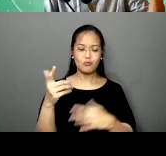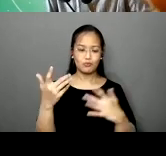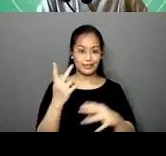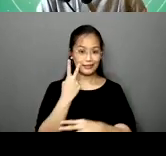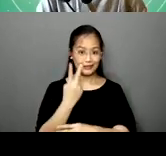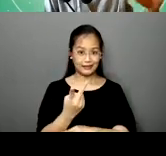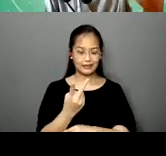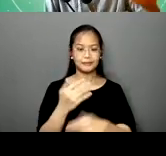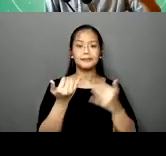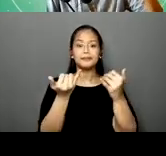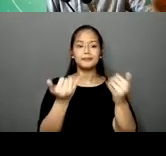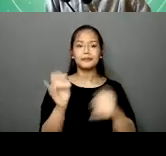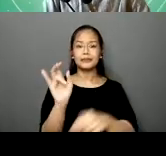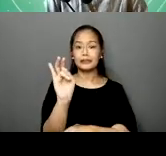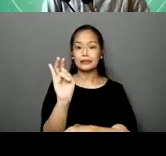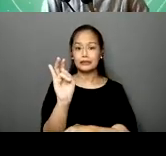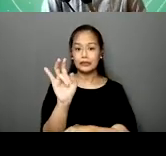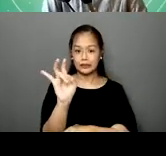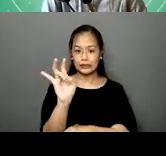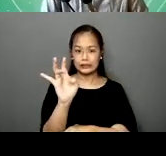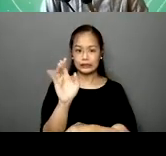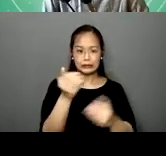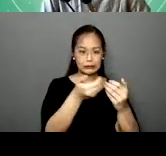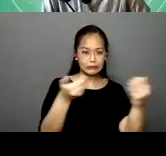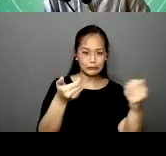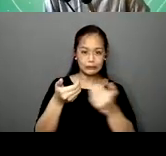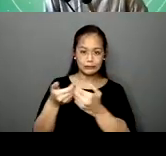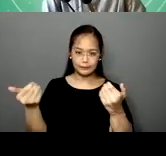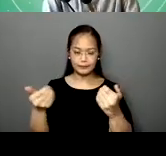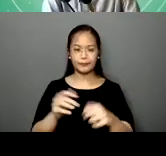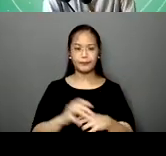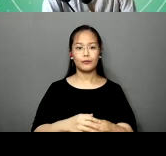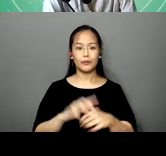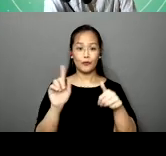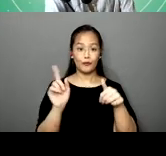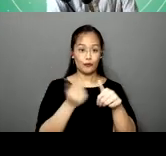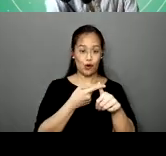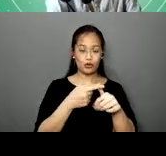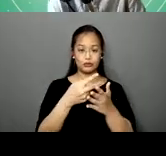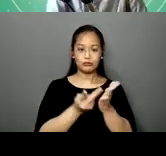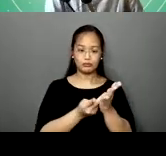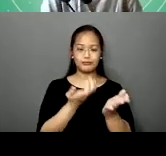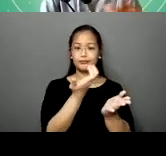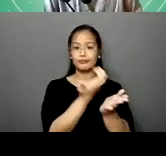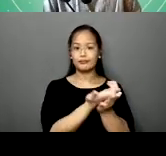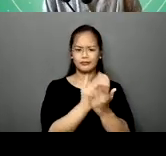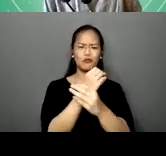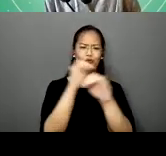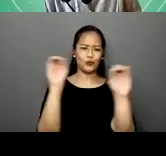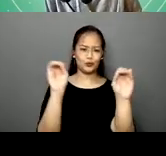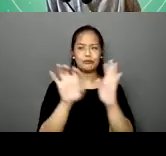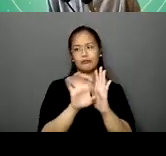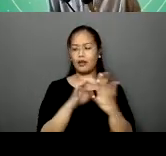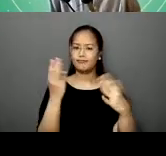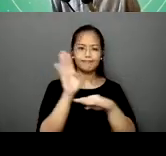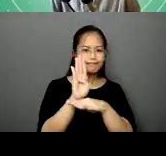that 17 and group them into these parts. So first is economy. So this one may be the most obvious, especially when it comes to businesses, when it comes